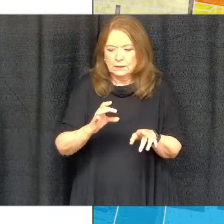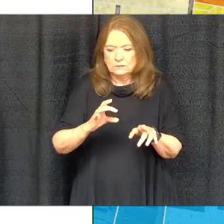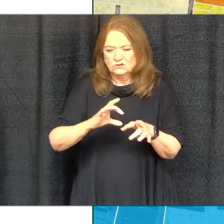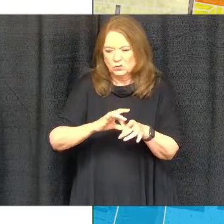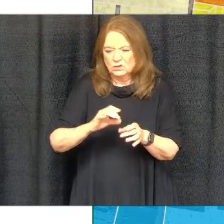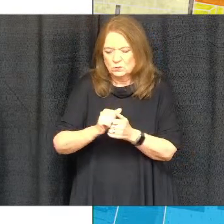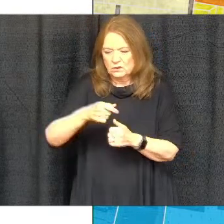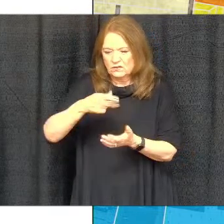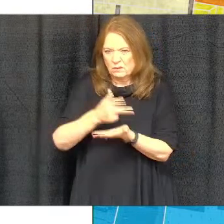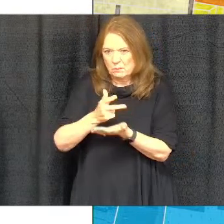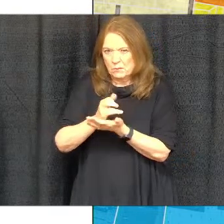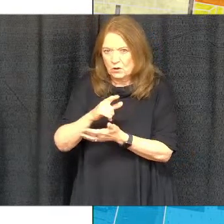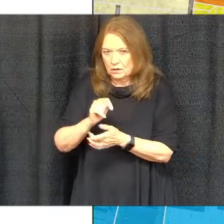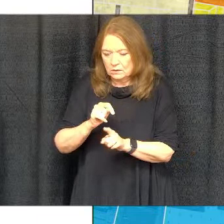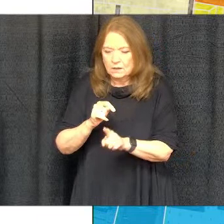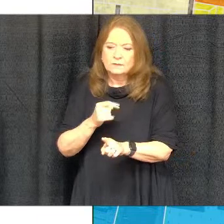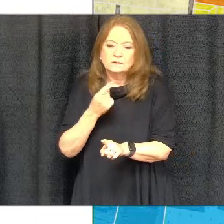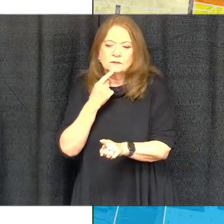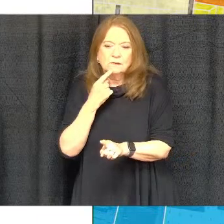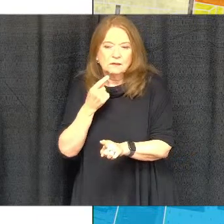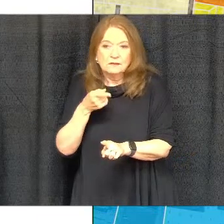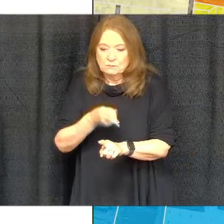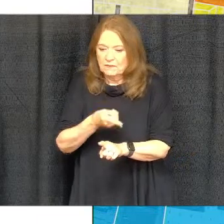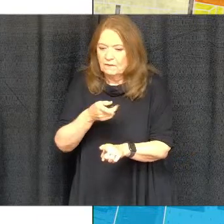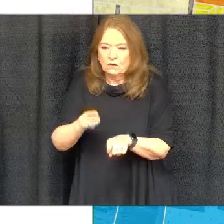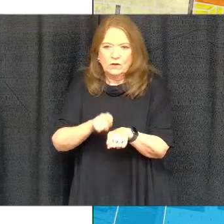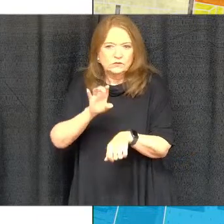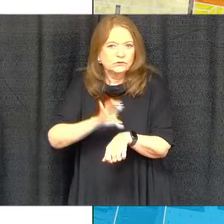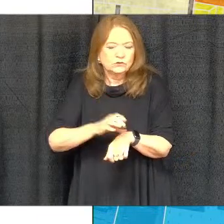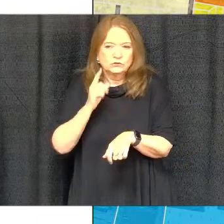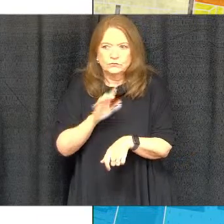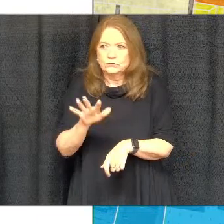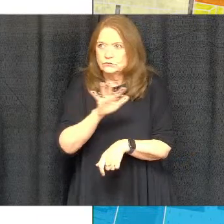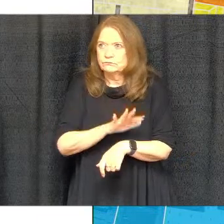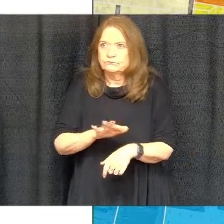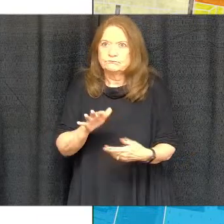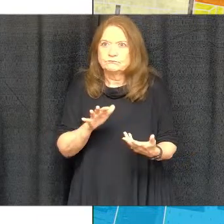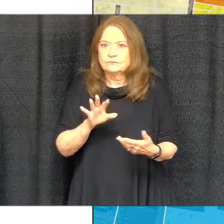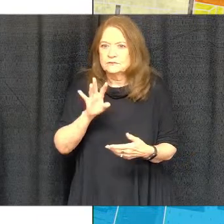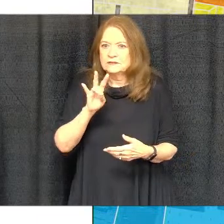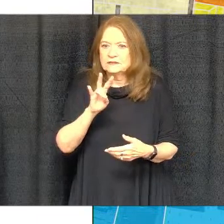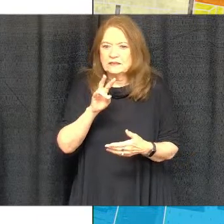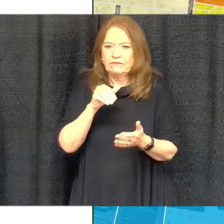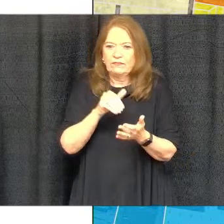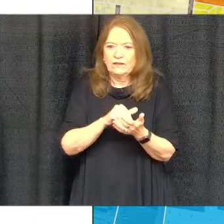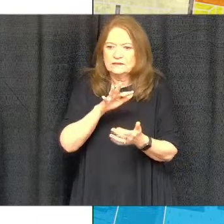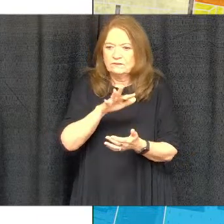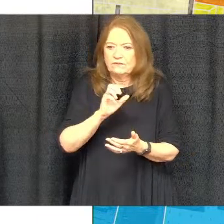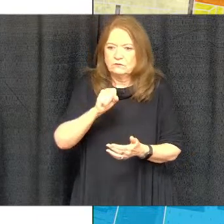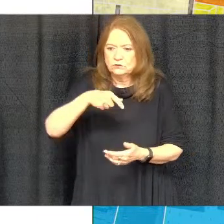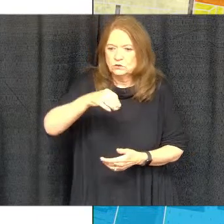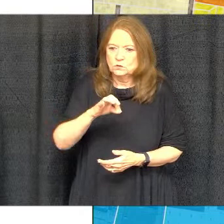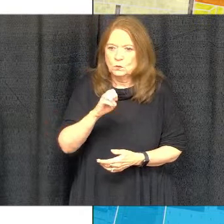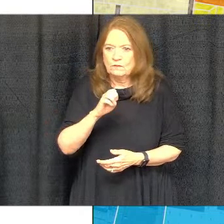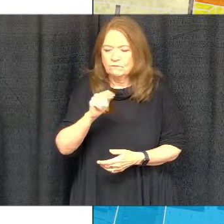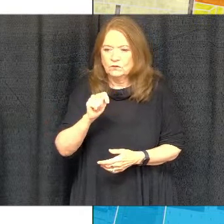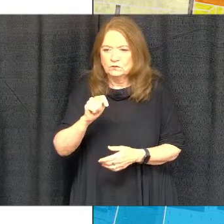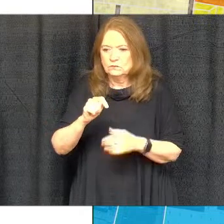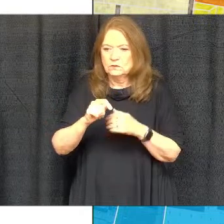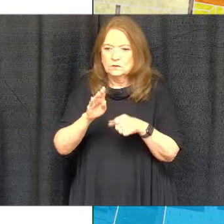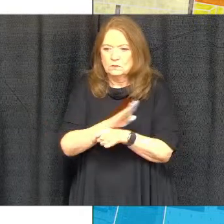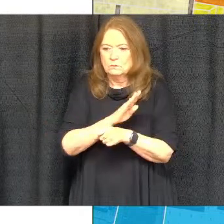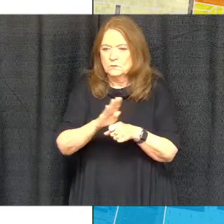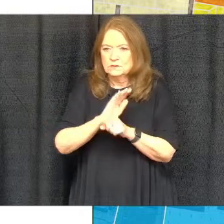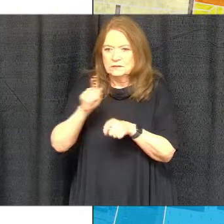and the applicant's statement is the property has existed as a church with approximately 7,500 square foot commercial building since